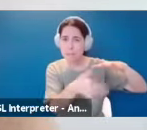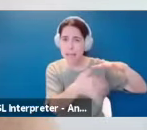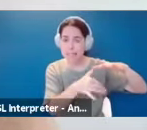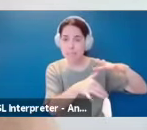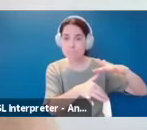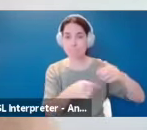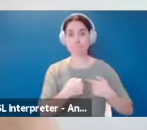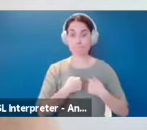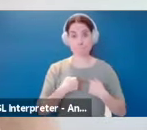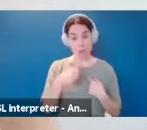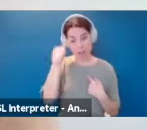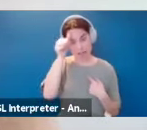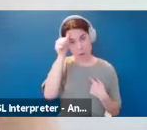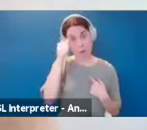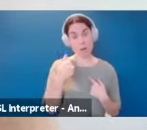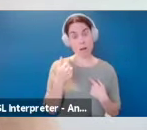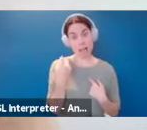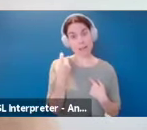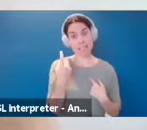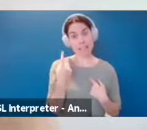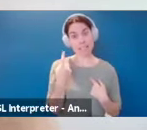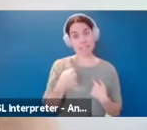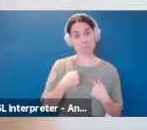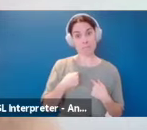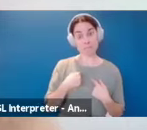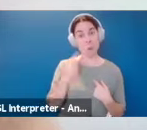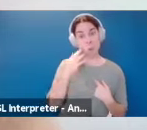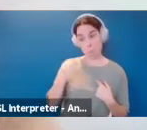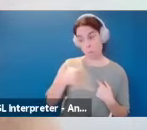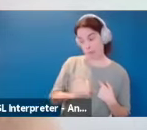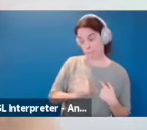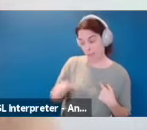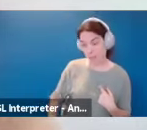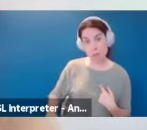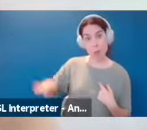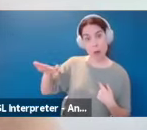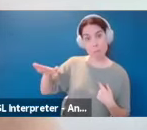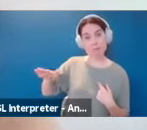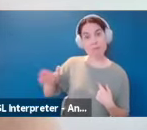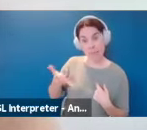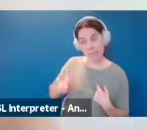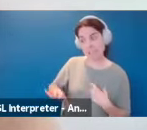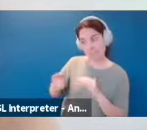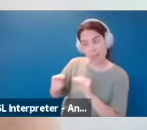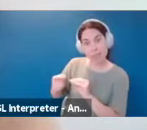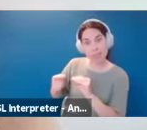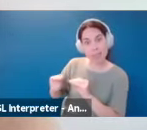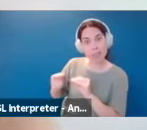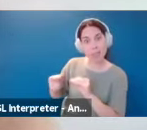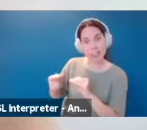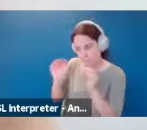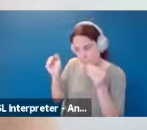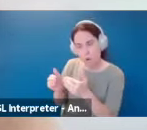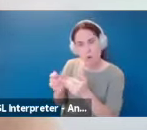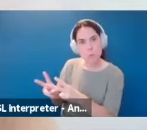I'm capable of making mistakes and saying insensitive things with regard to racial suffering. So, making those